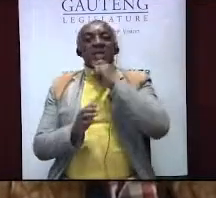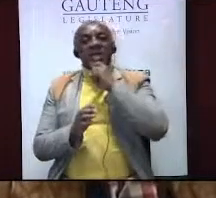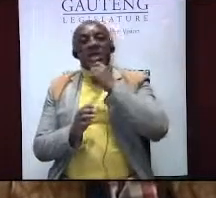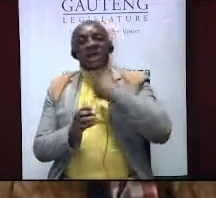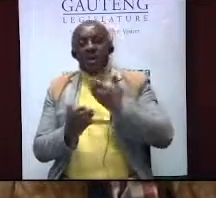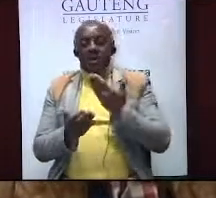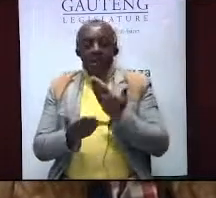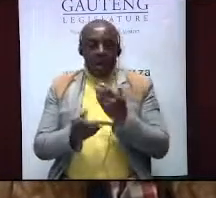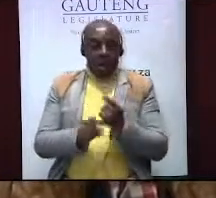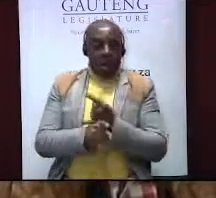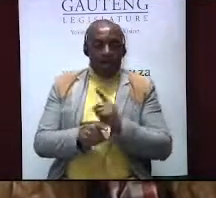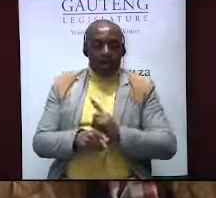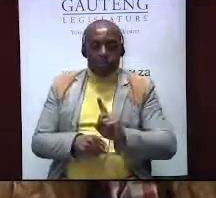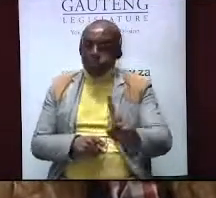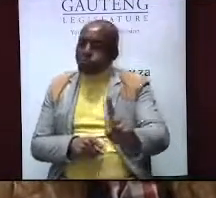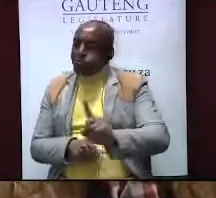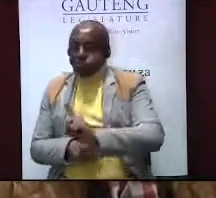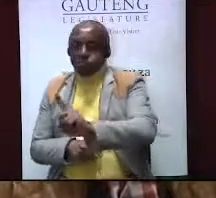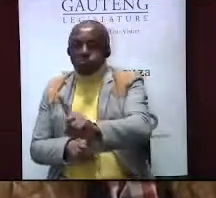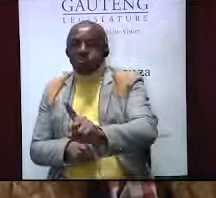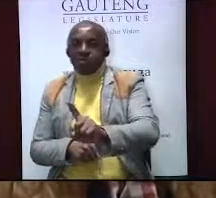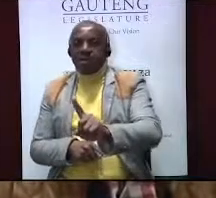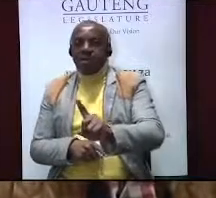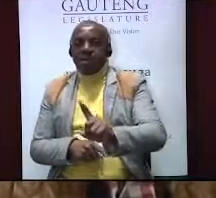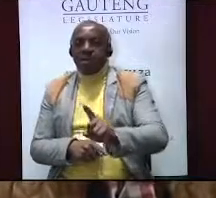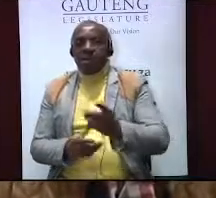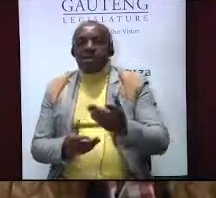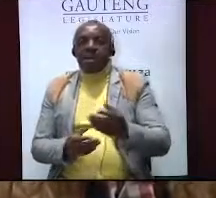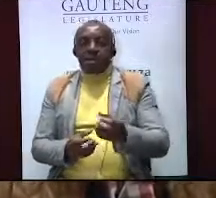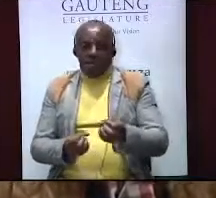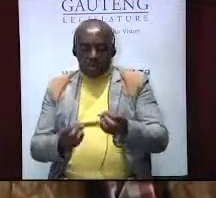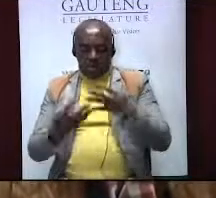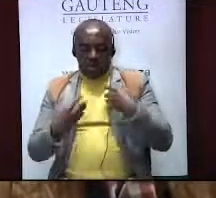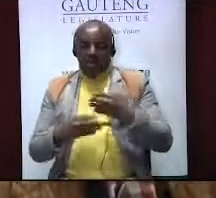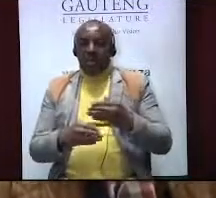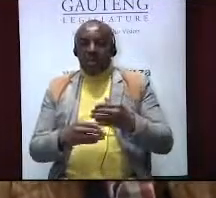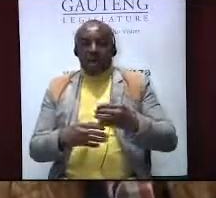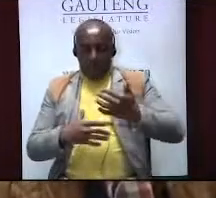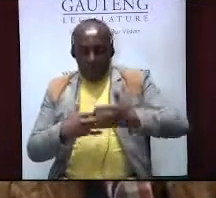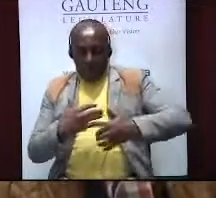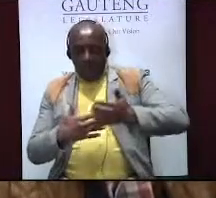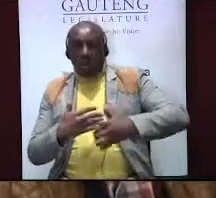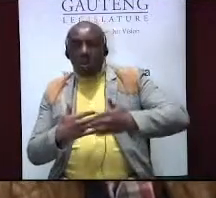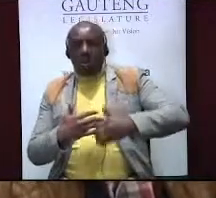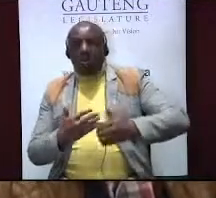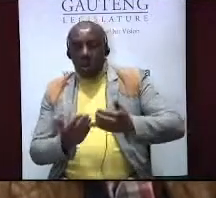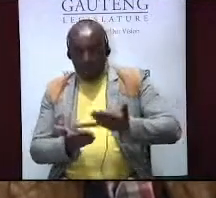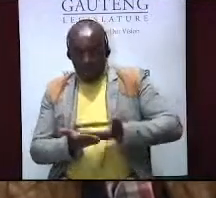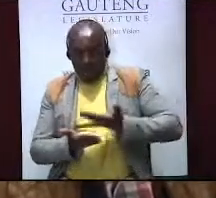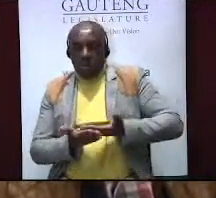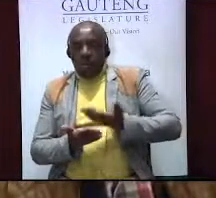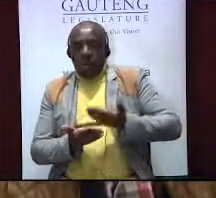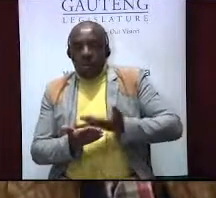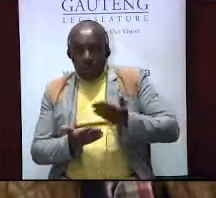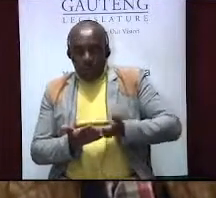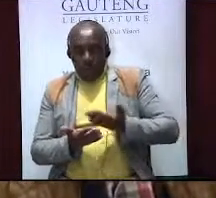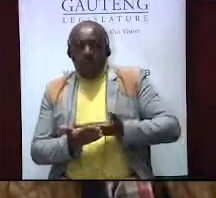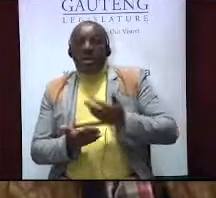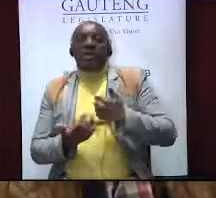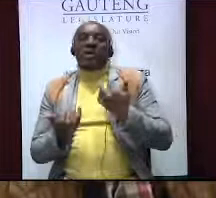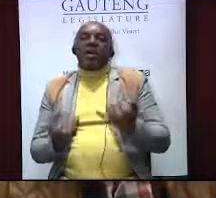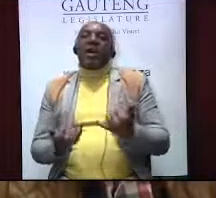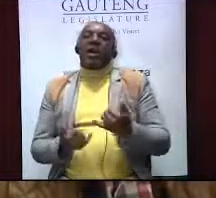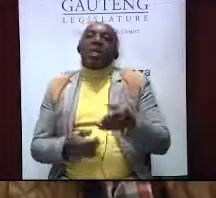ka borotho. Yanong ha ke rutloetse kgang ya sopo le borotho ke rutloetse kgang ya